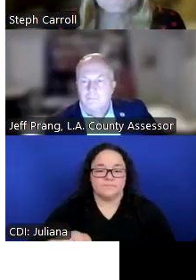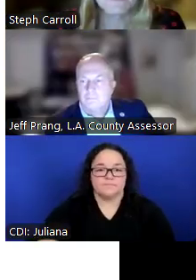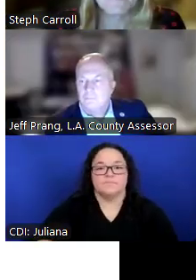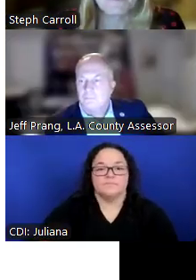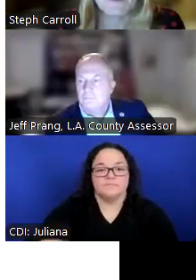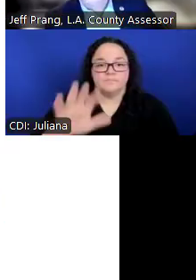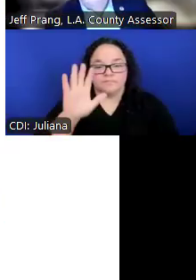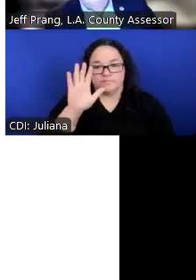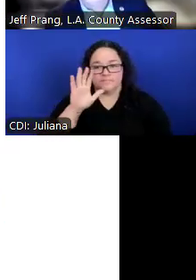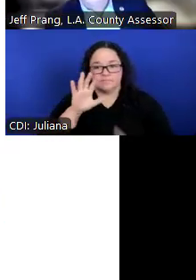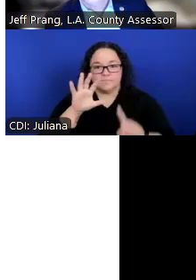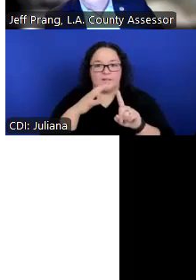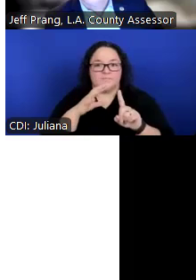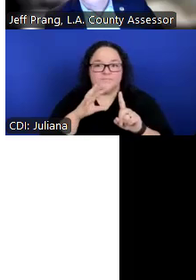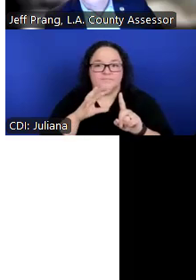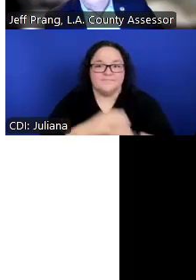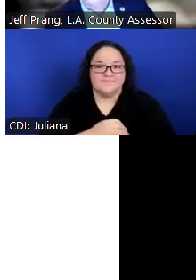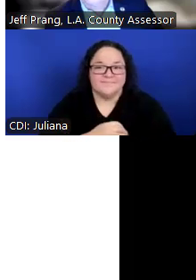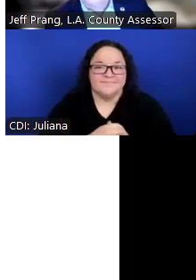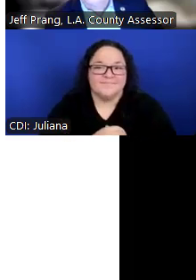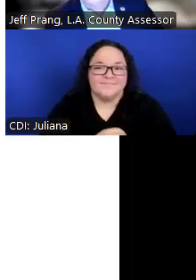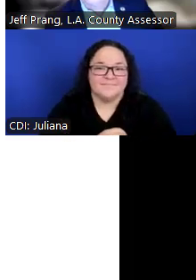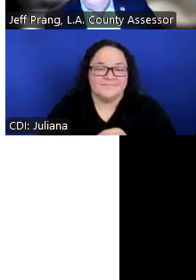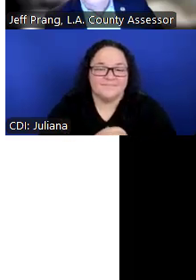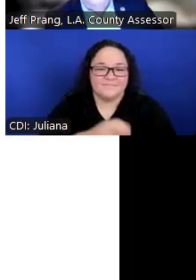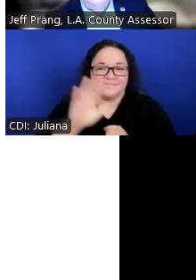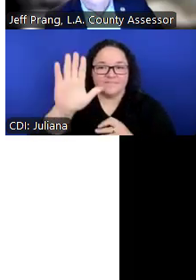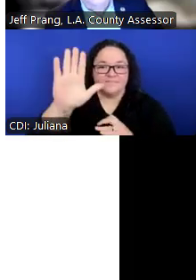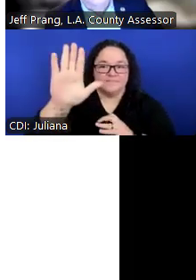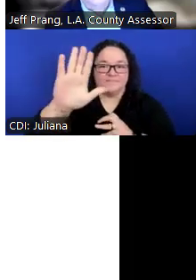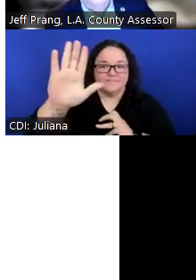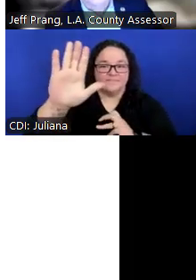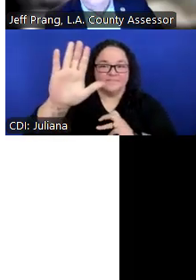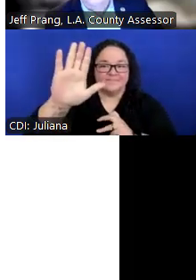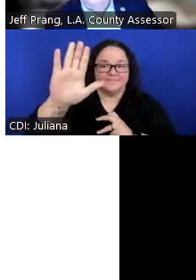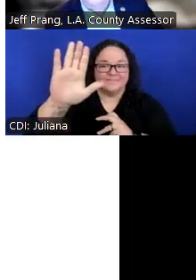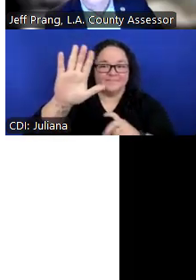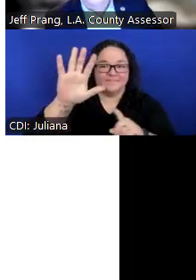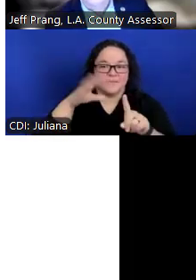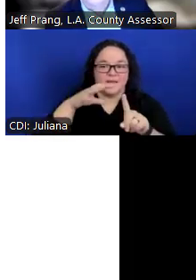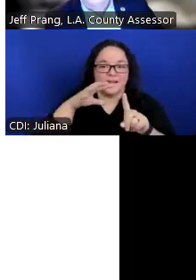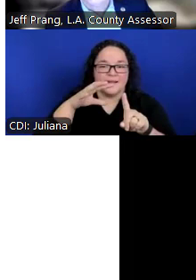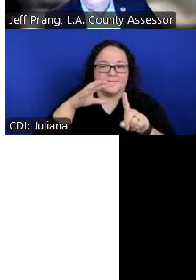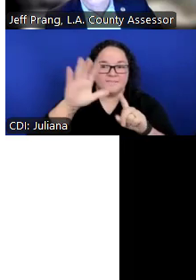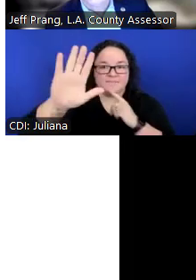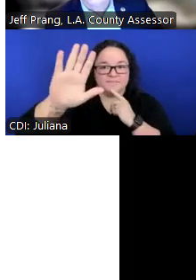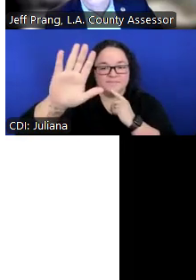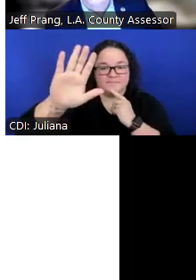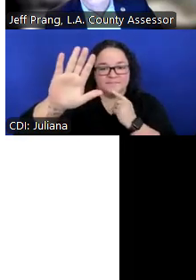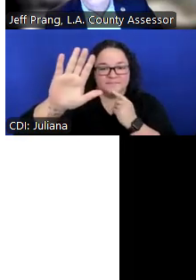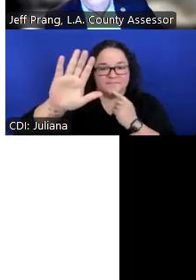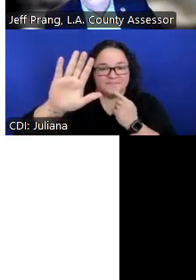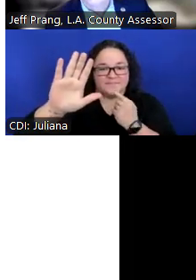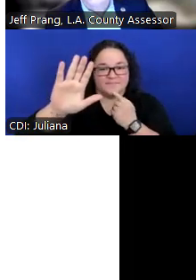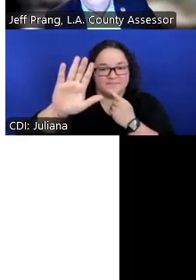Good evening, everybody. My name is Stephanie Carroll. I'm the Directing Attorney with the Consumer Rights and